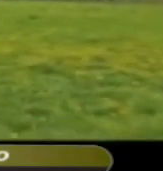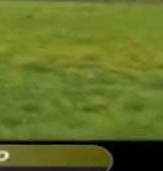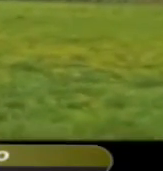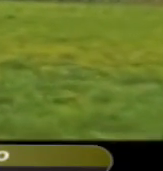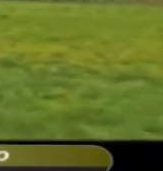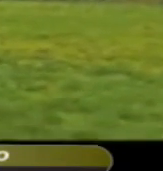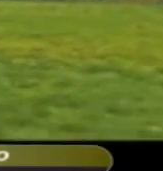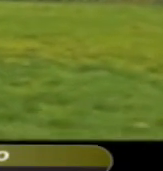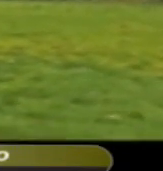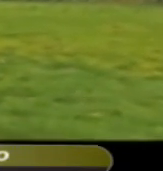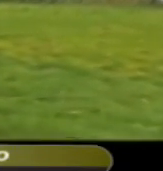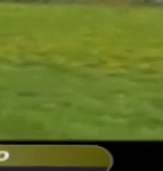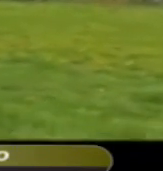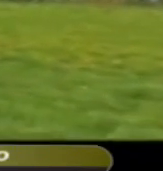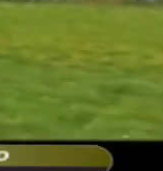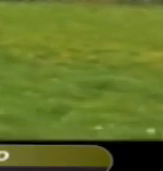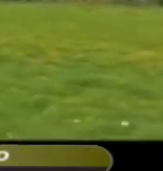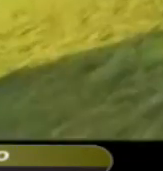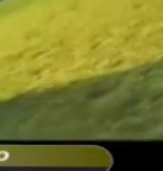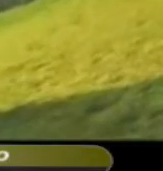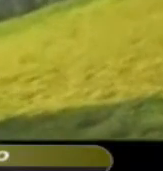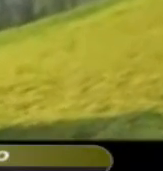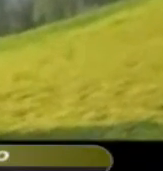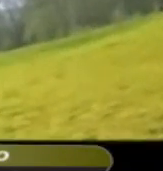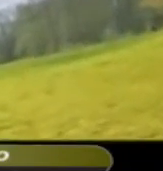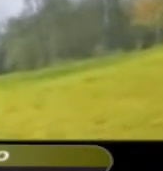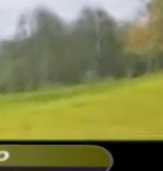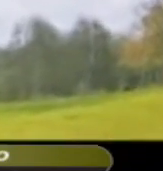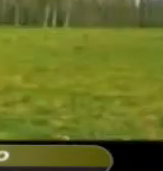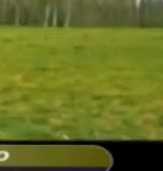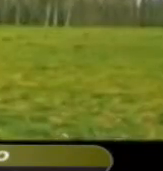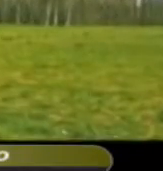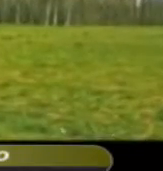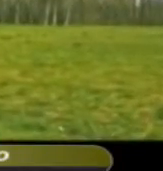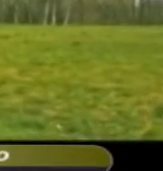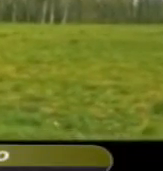Say whatever you say, she's my new lover. I deserve her.